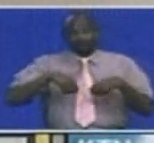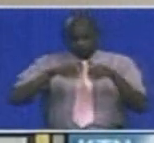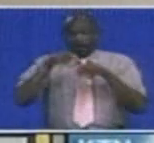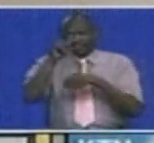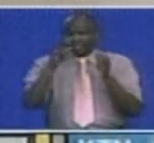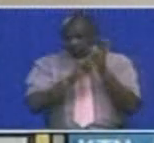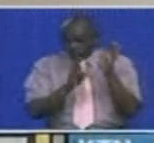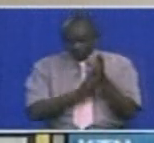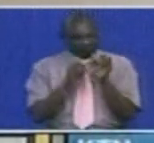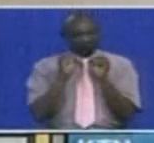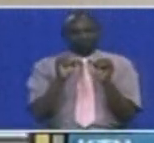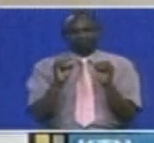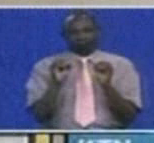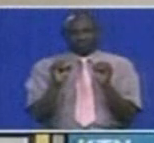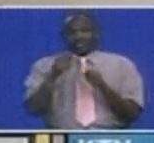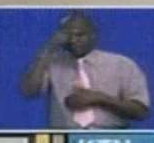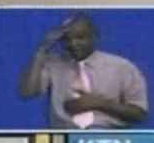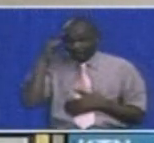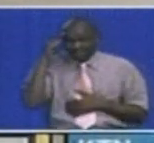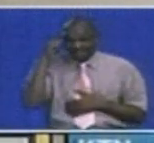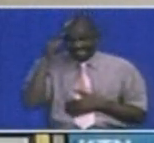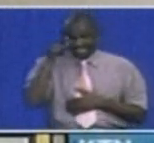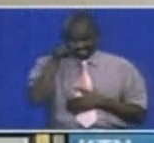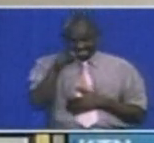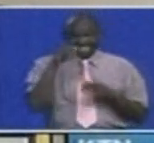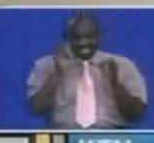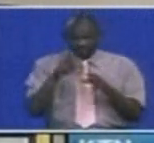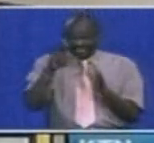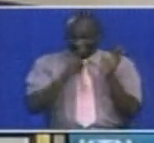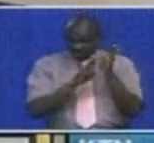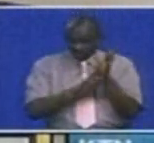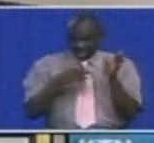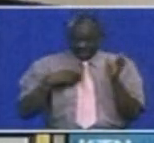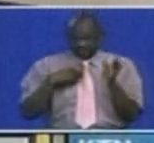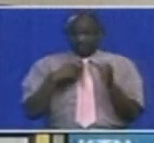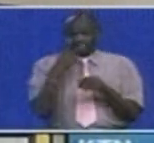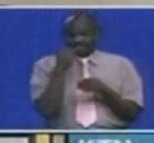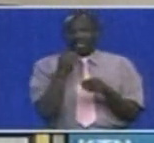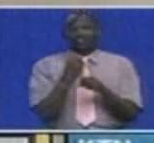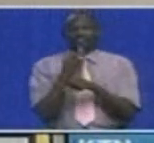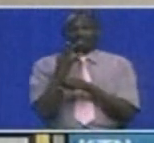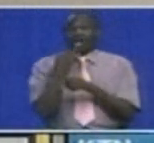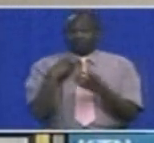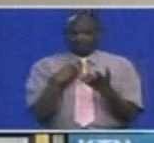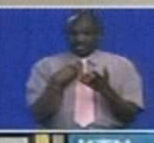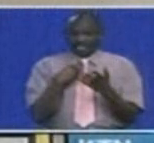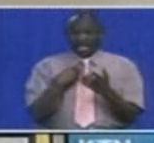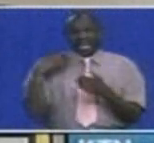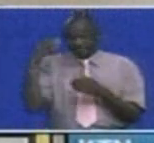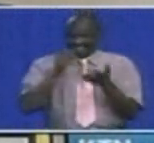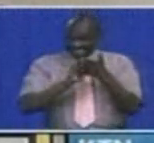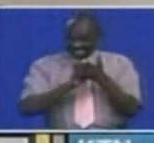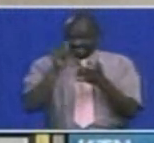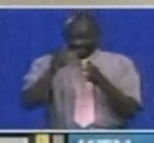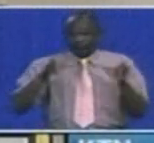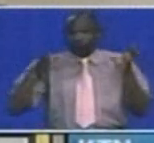other requirement, because if regulations in Legal Notice Number 23 of 2013 that the Cabinet Secretary is